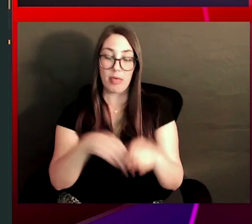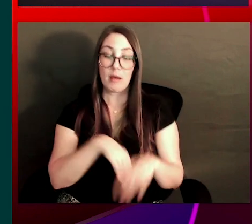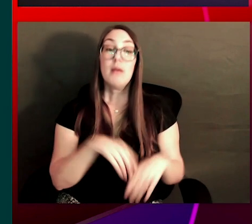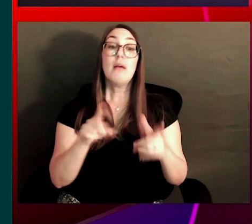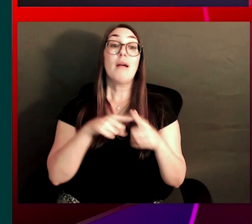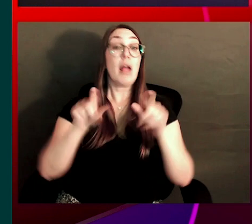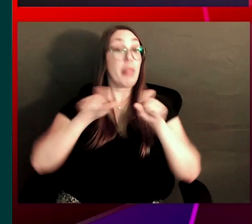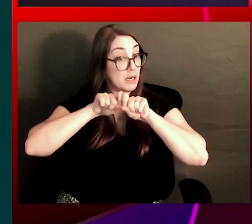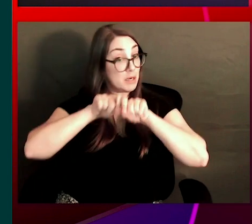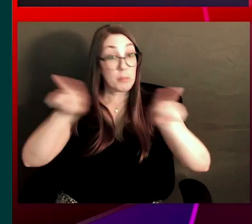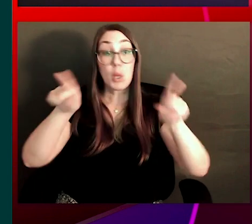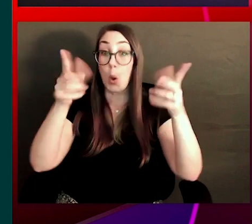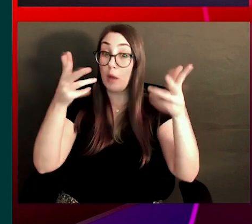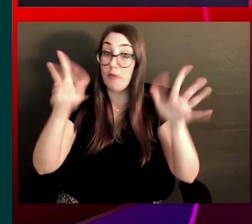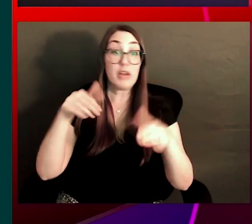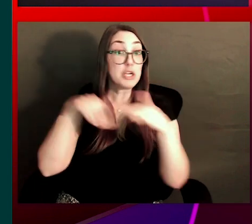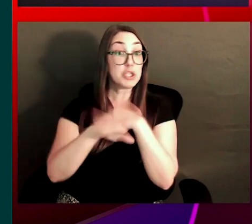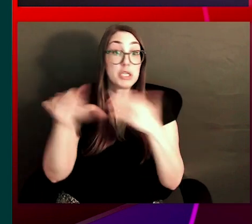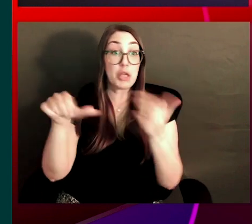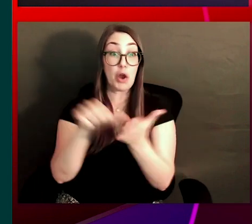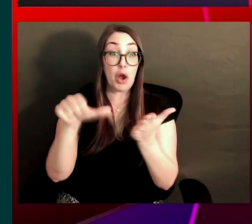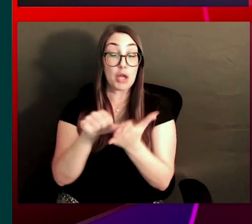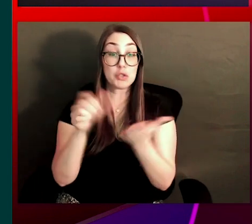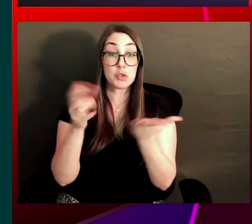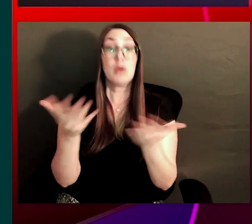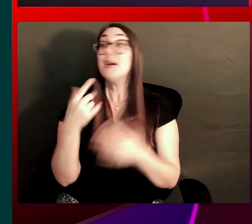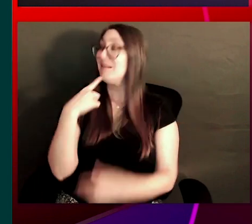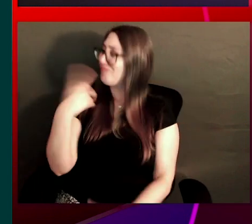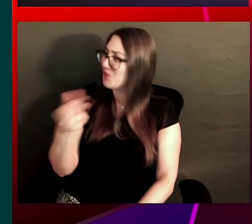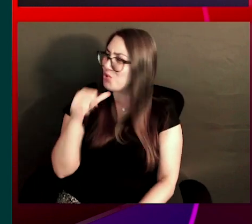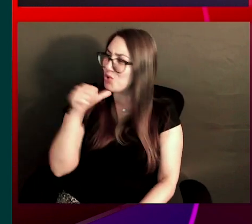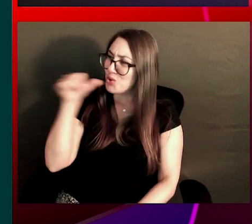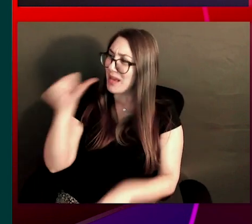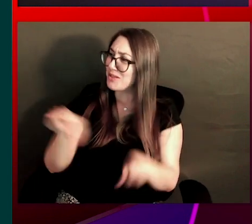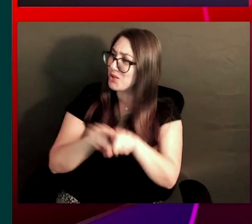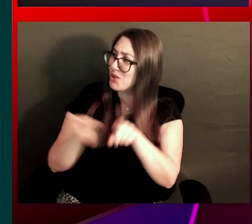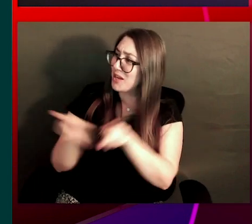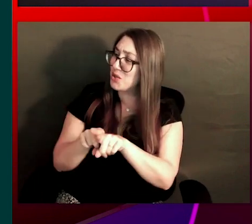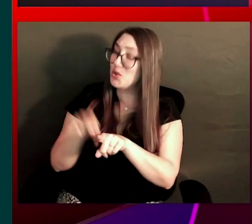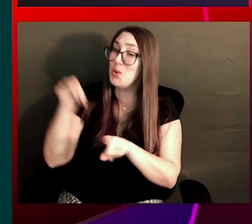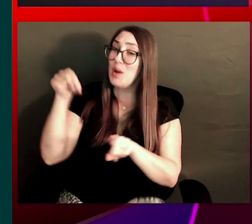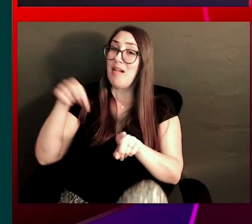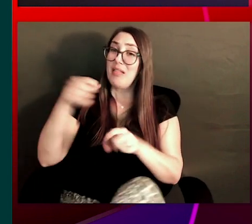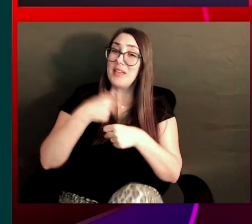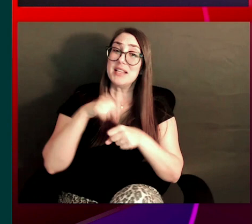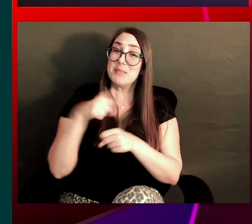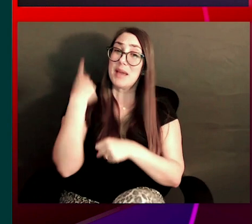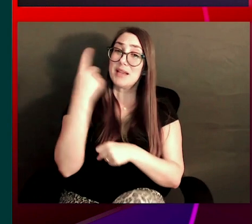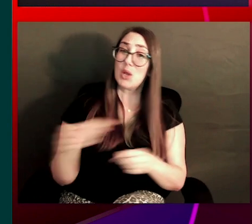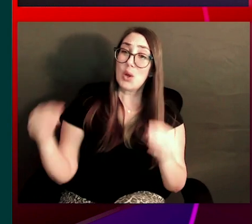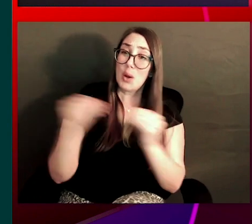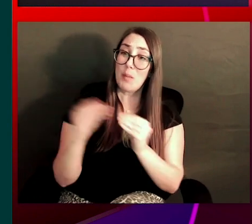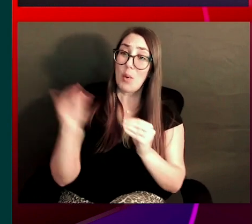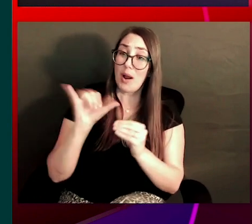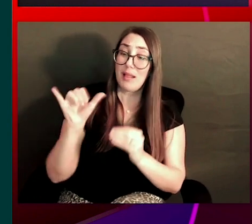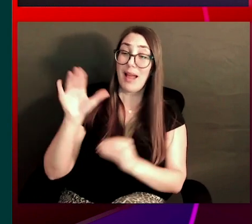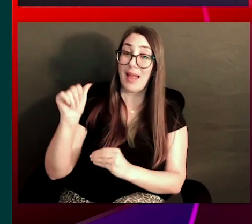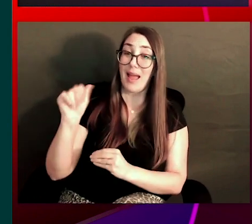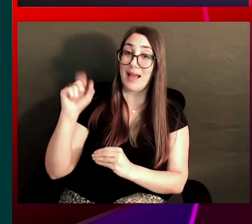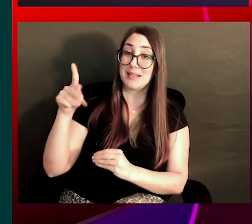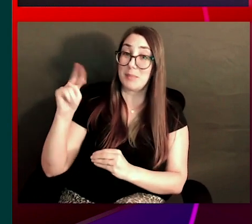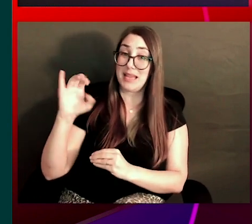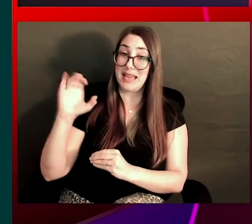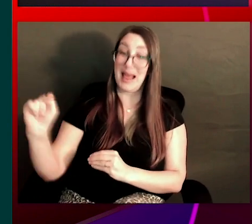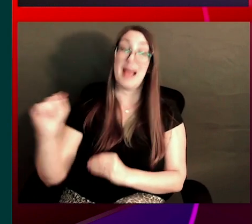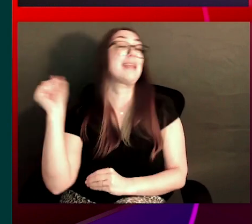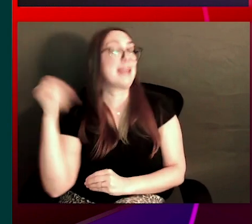So we deployed it to the console. And this is what I told you yesterday, too. You know, this makes it look a lot more like ASP.NET, which is a